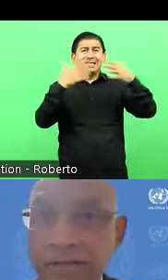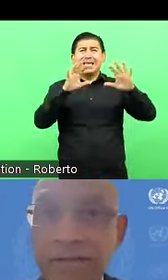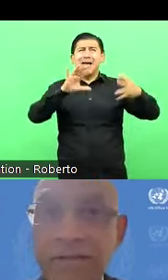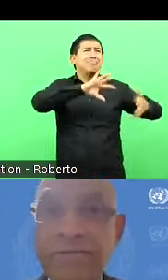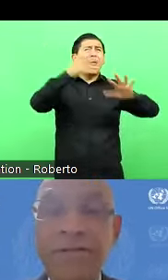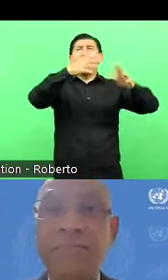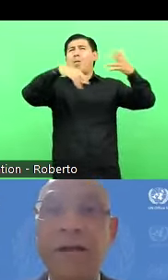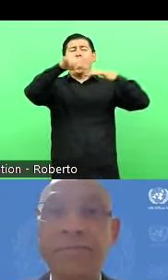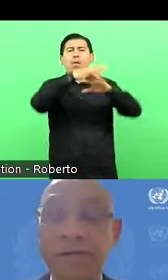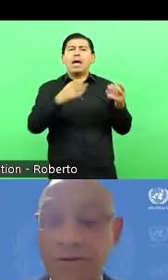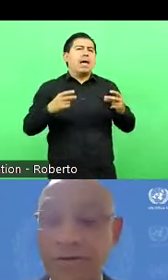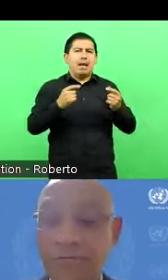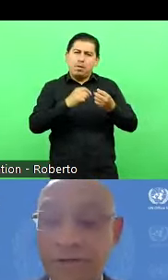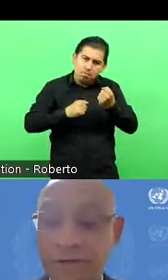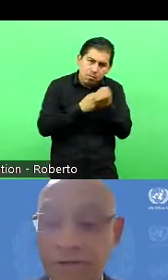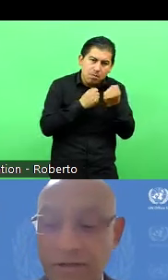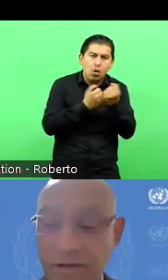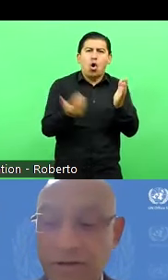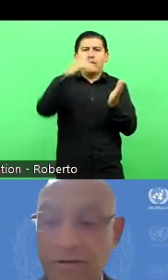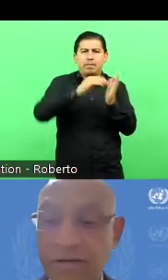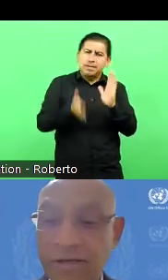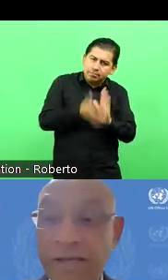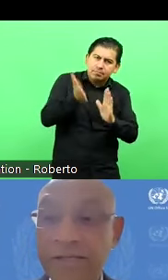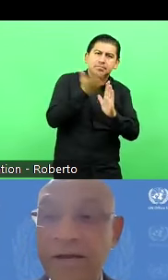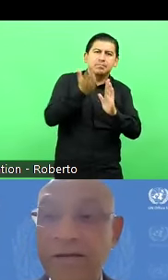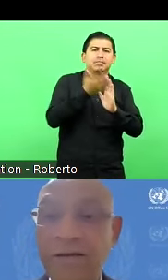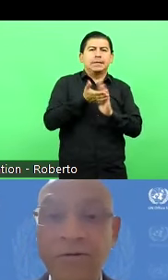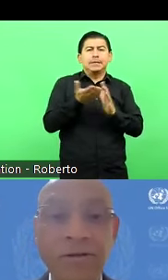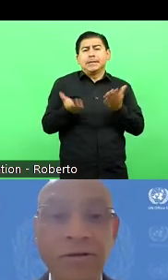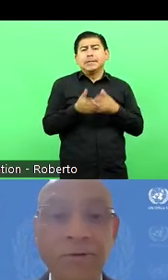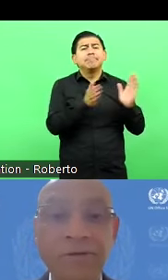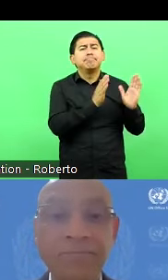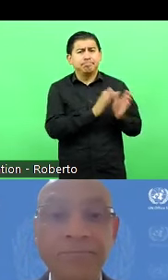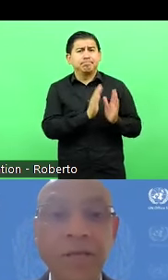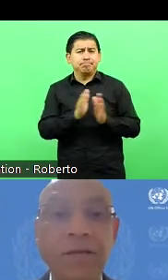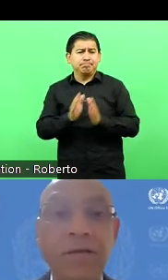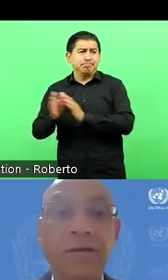divided amongst the different departments of any standard local government.